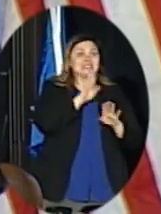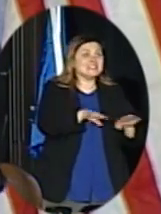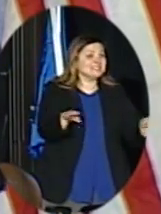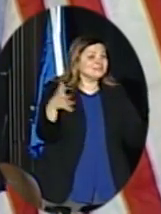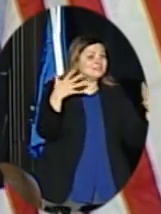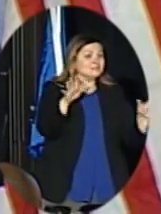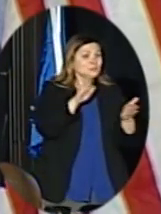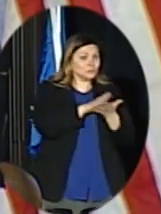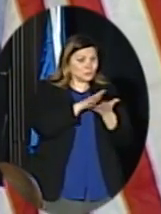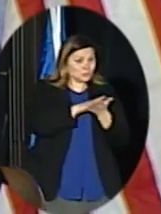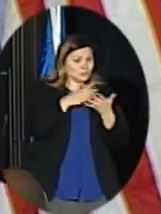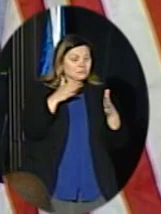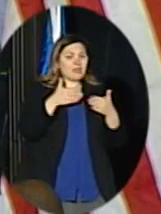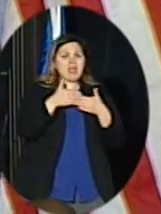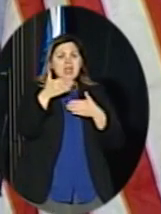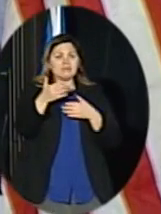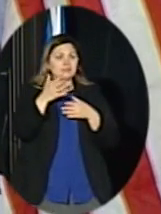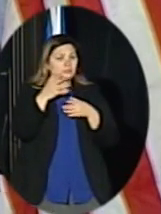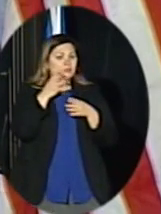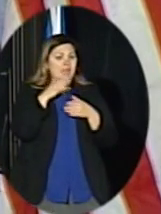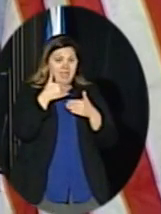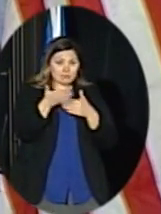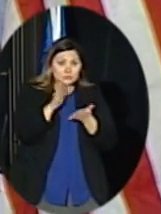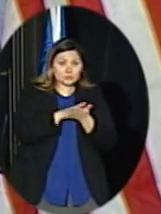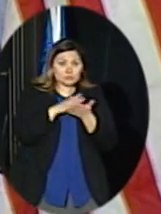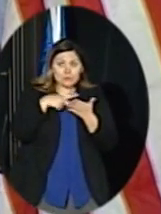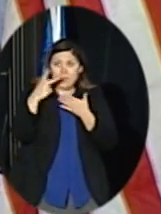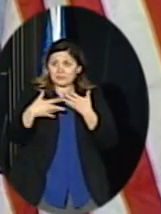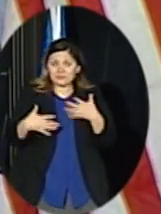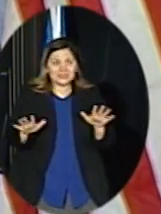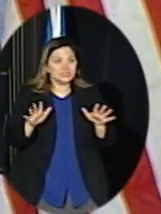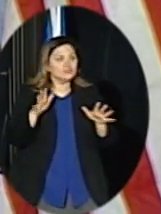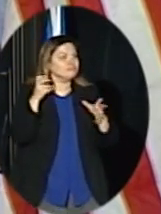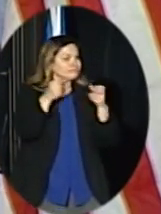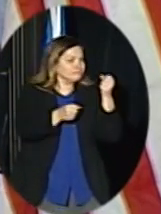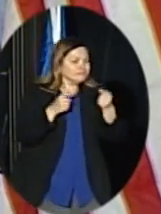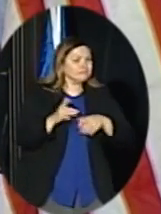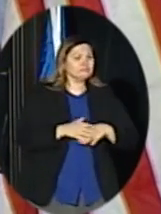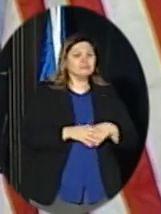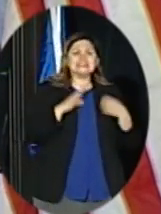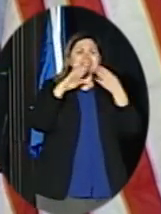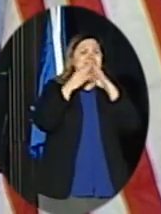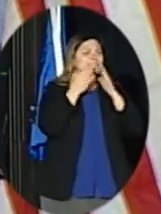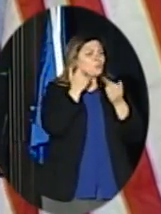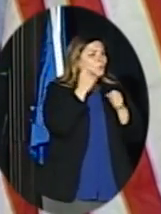moments, when everyone else runs away, city workers race to help.